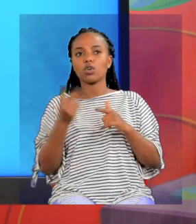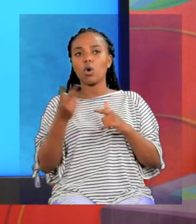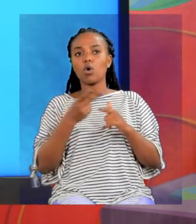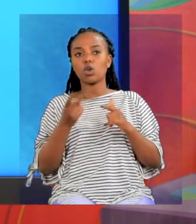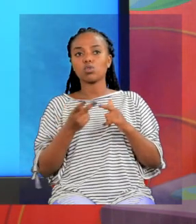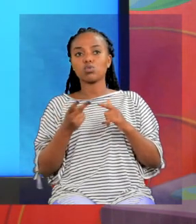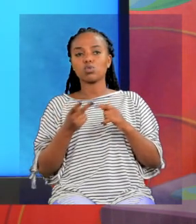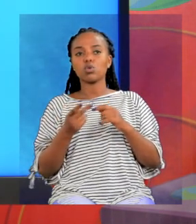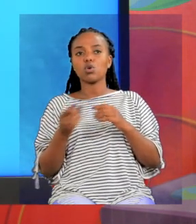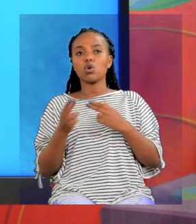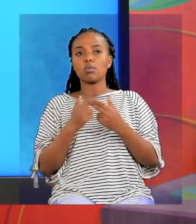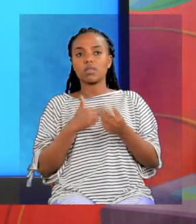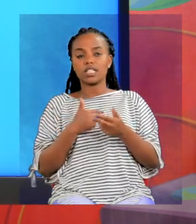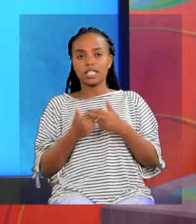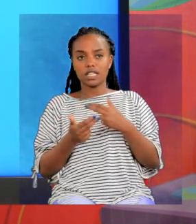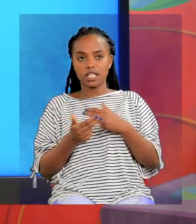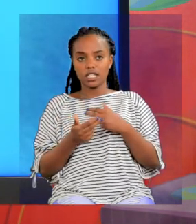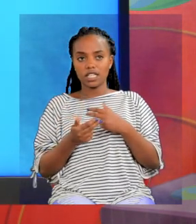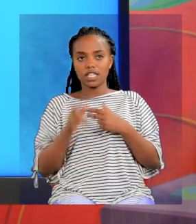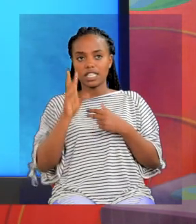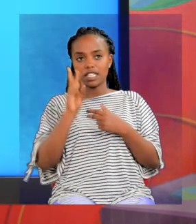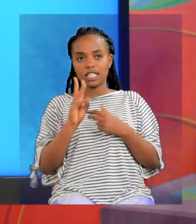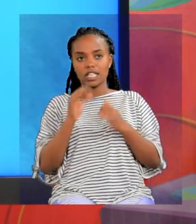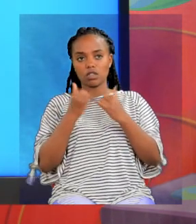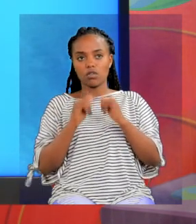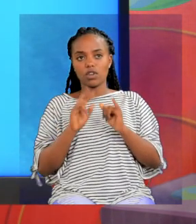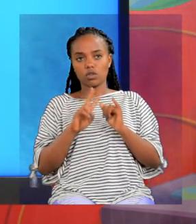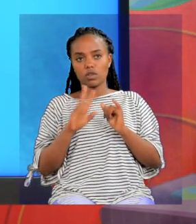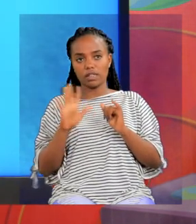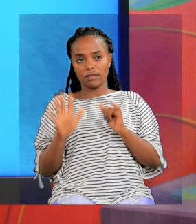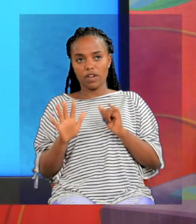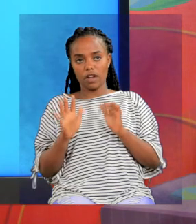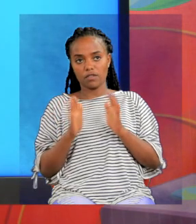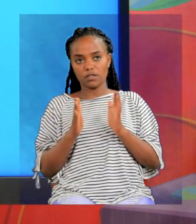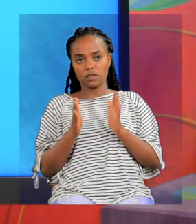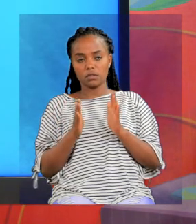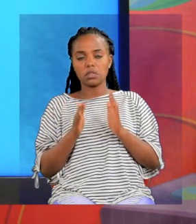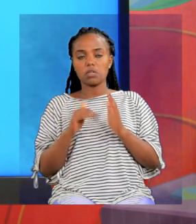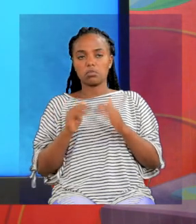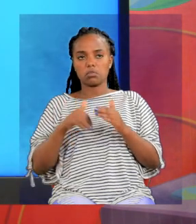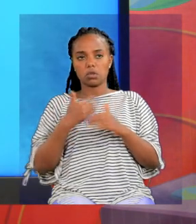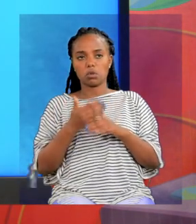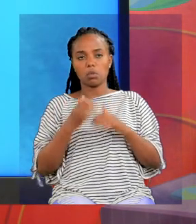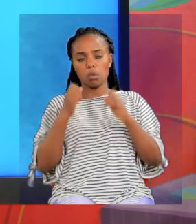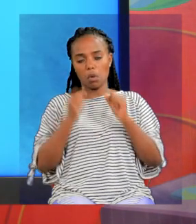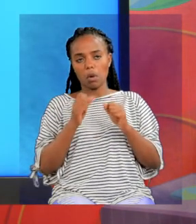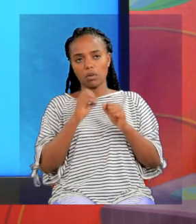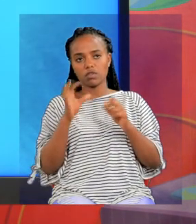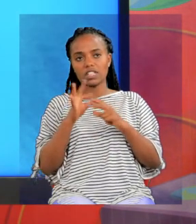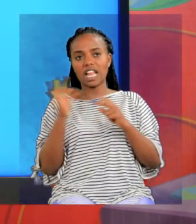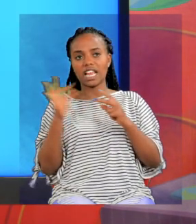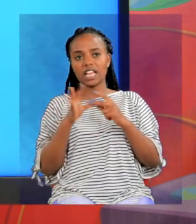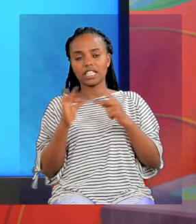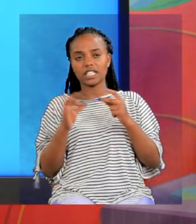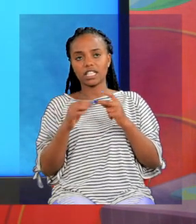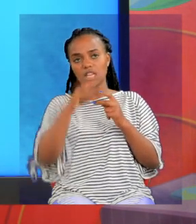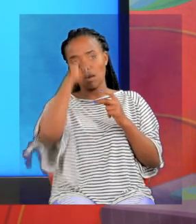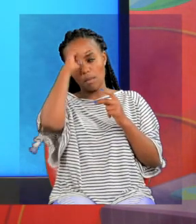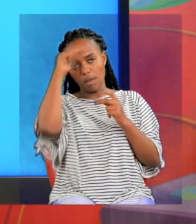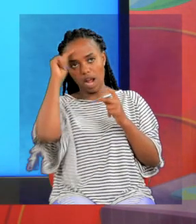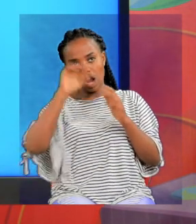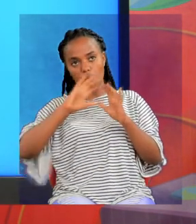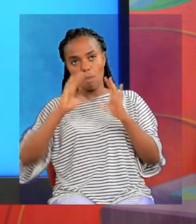two gives you it is 6 over 25. Therefore, the probability of selecting a black